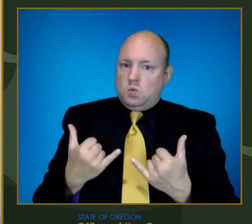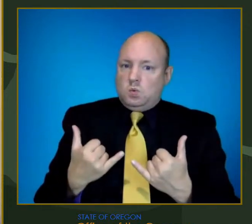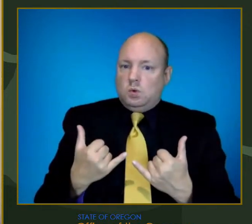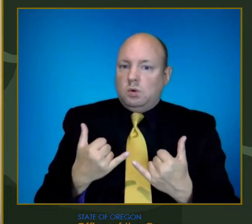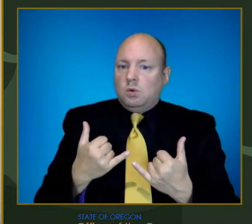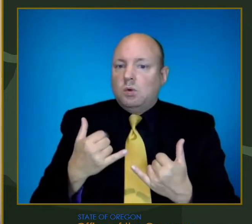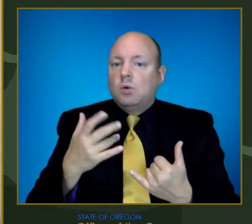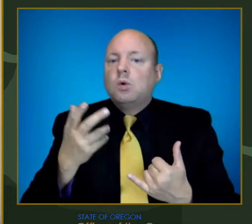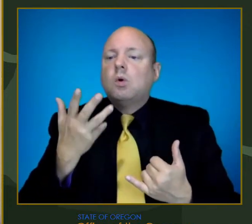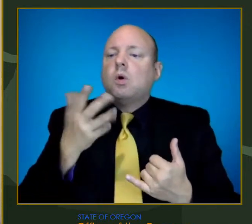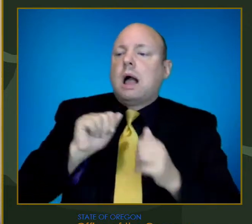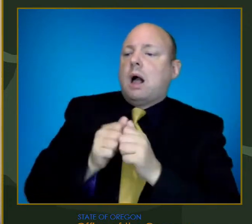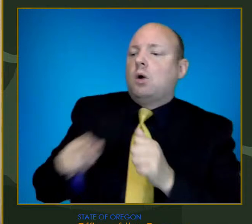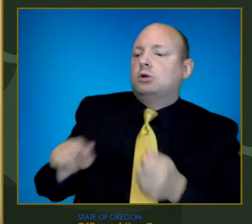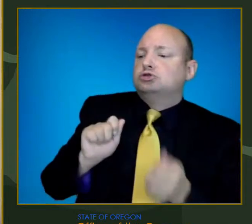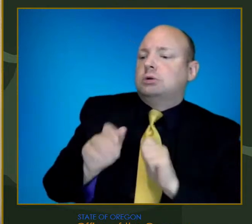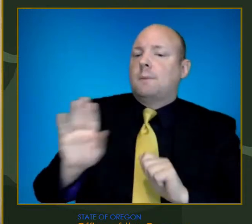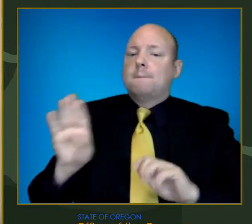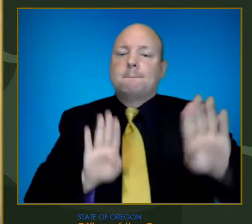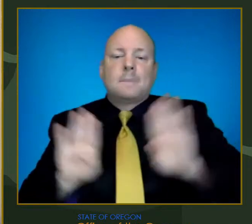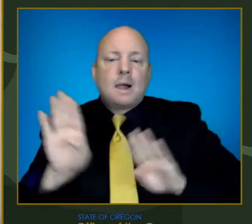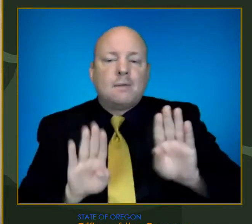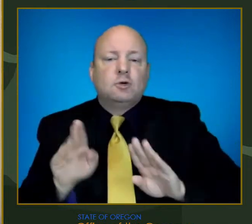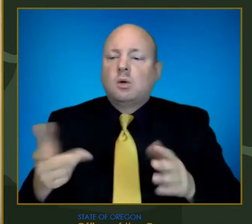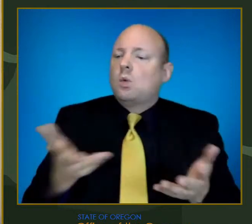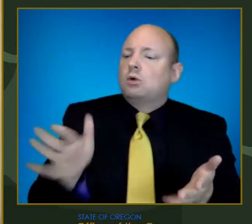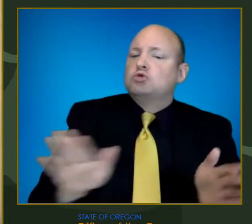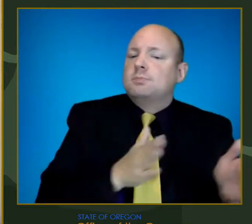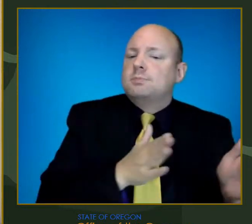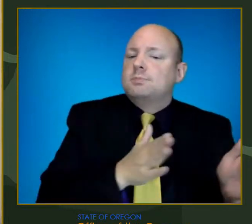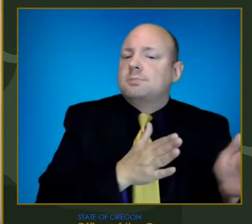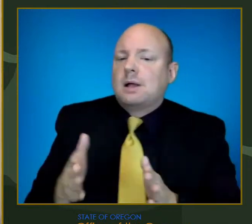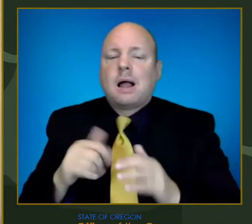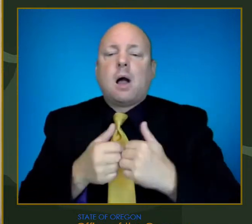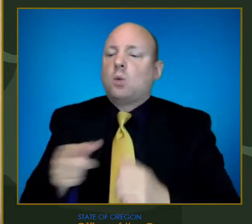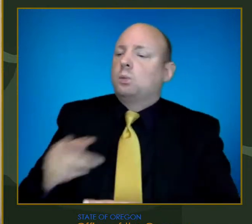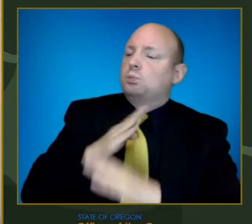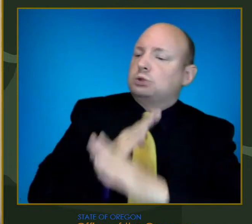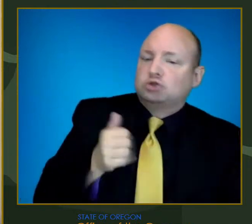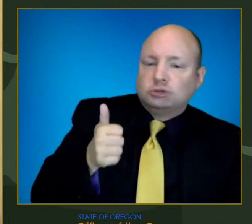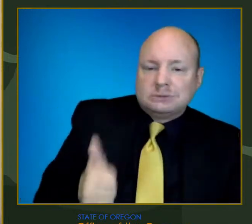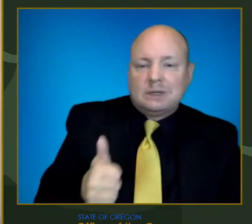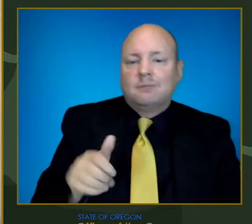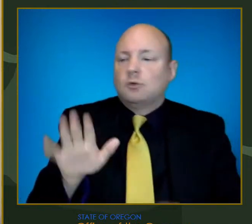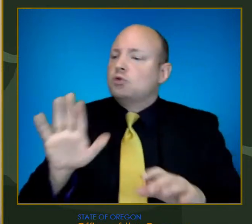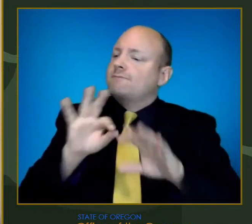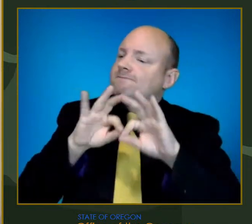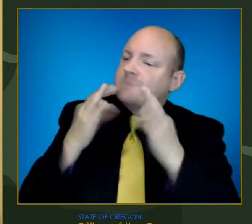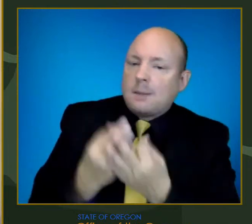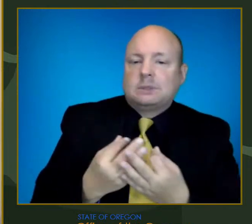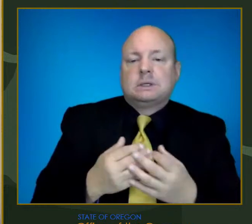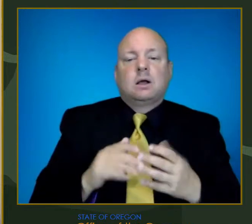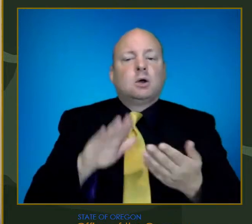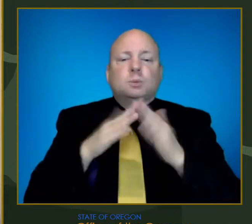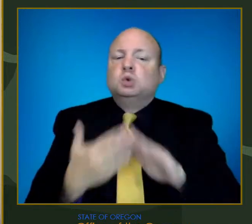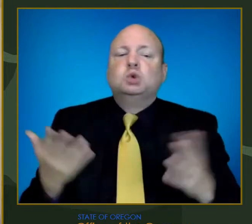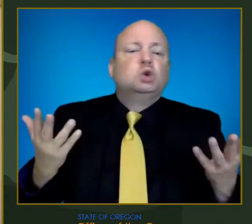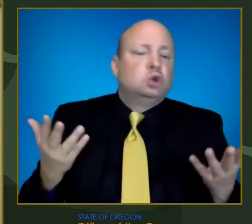your plans so you can protect yourselves, your loved ones, and really our broader community.